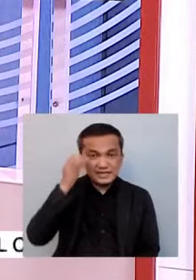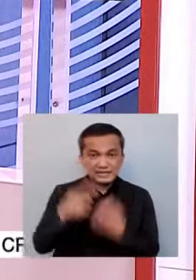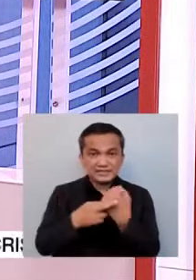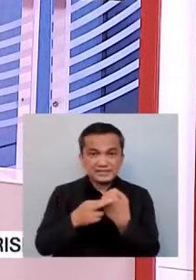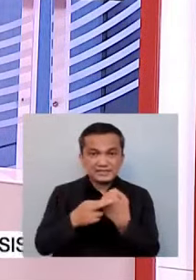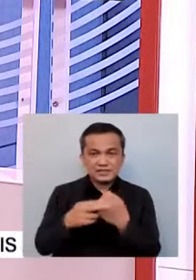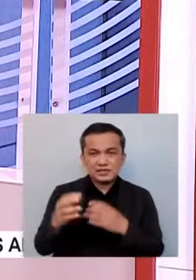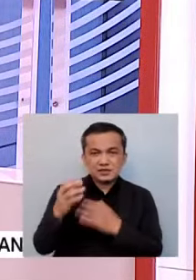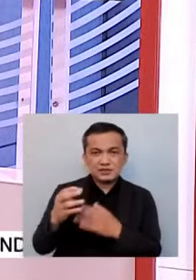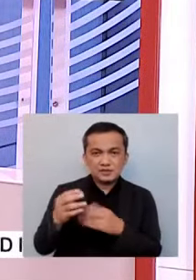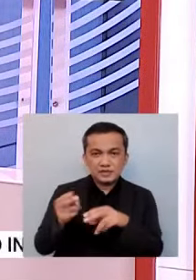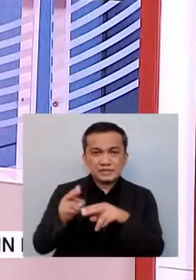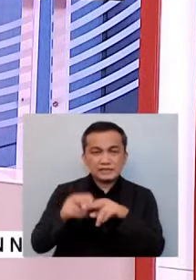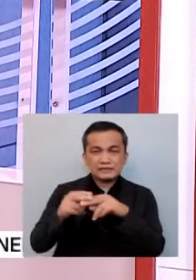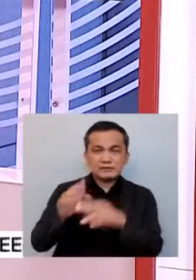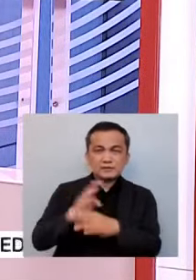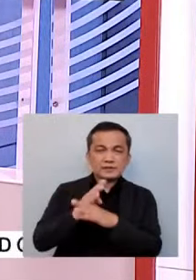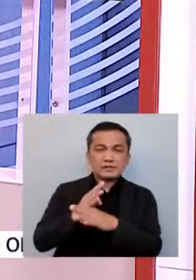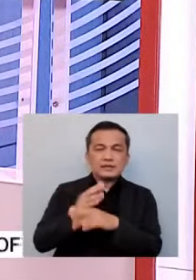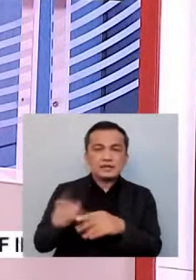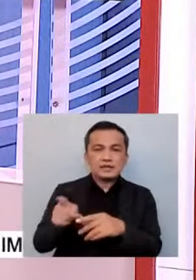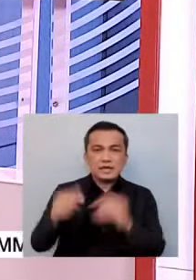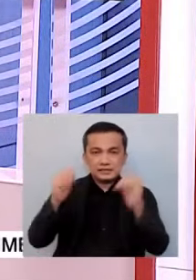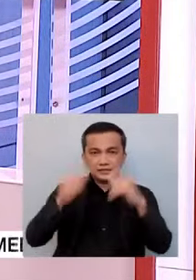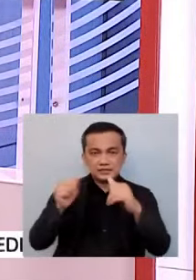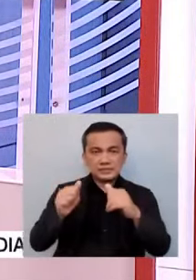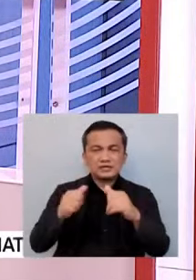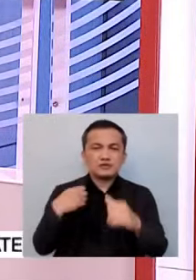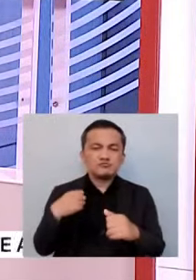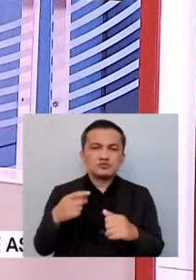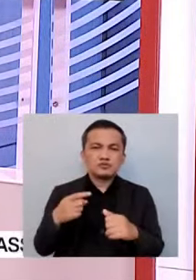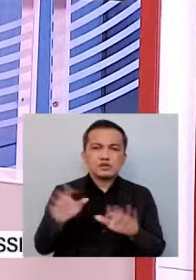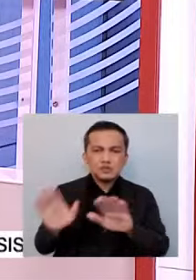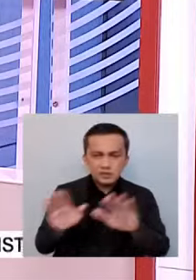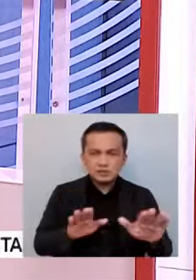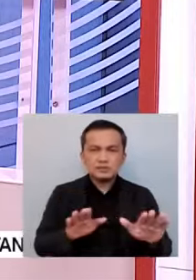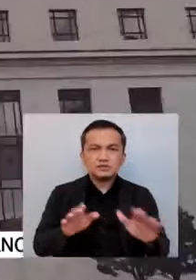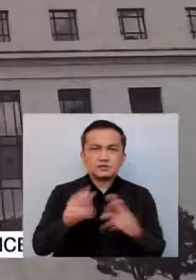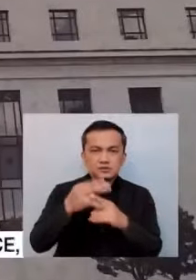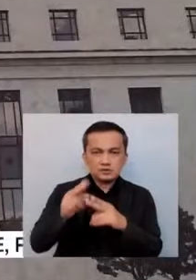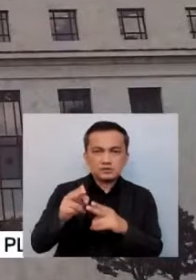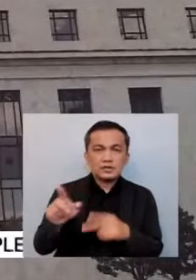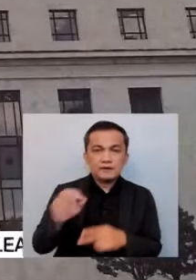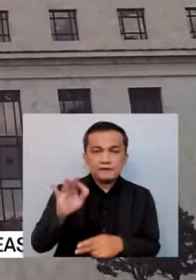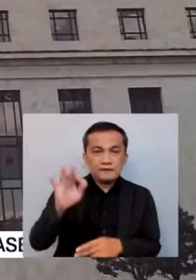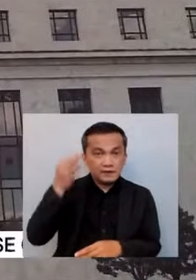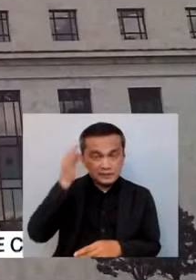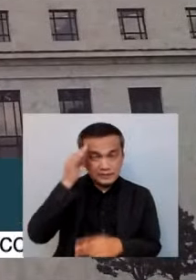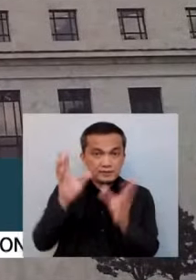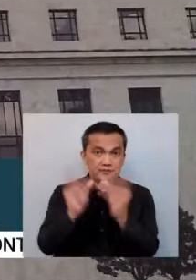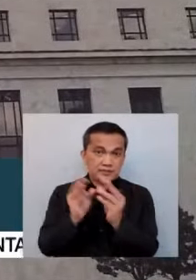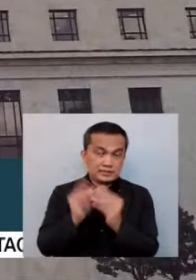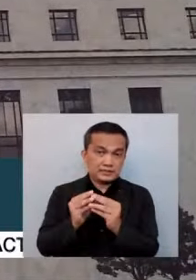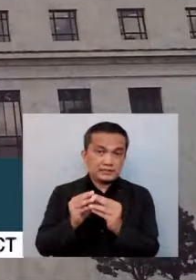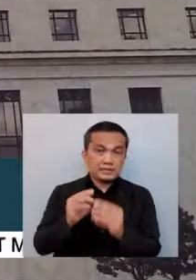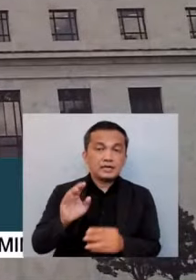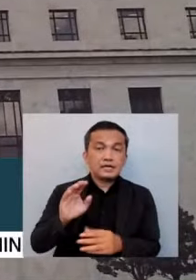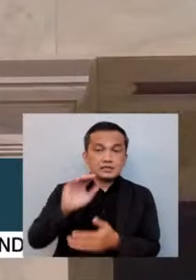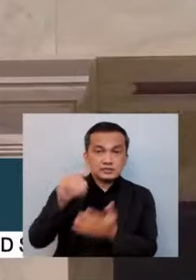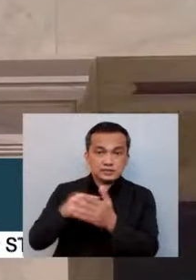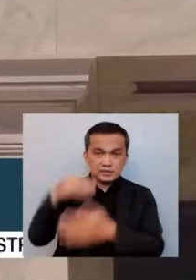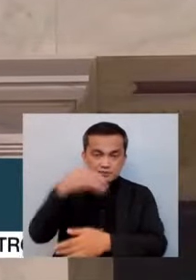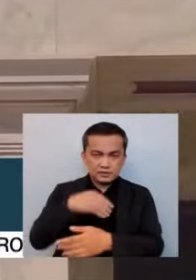rates, but policymakers agree the pace could ease soon. In the minutes of the Fed's July meeting, the central bank said it would take some